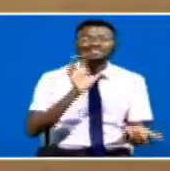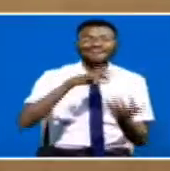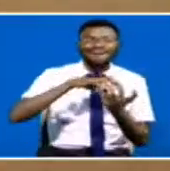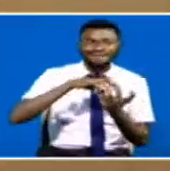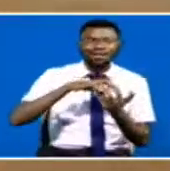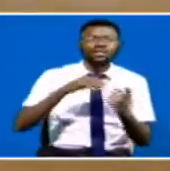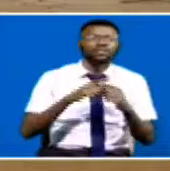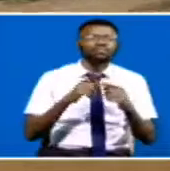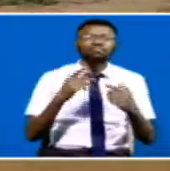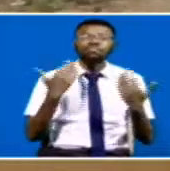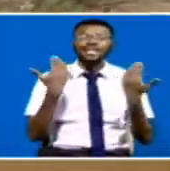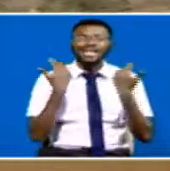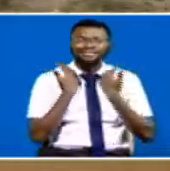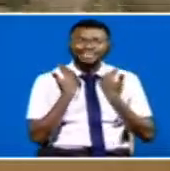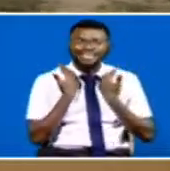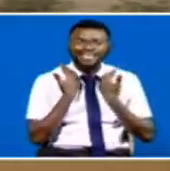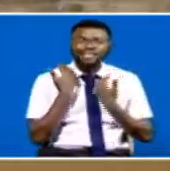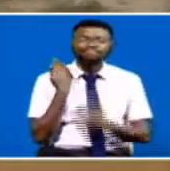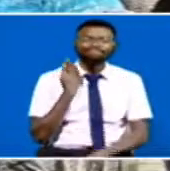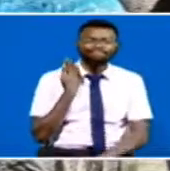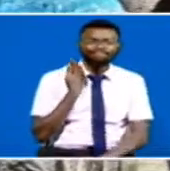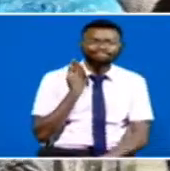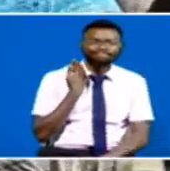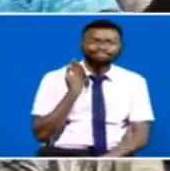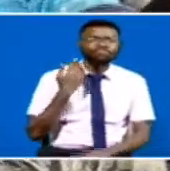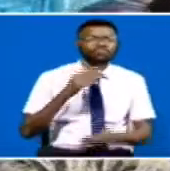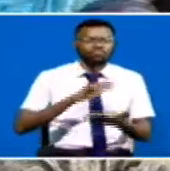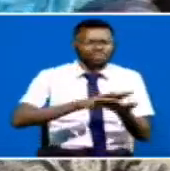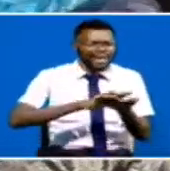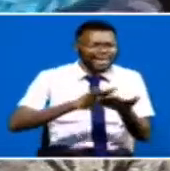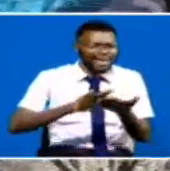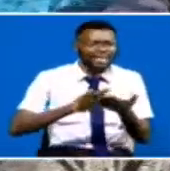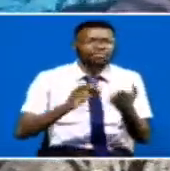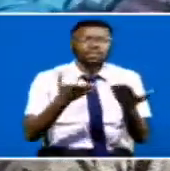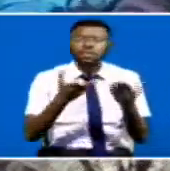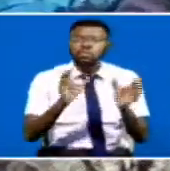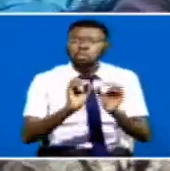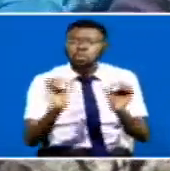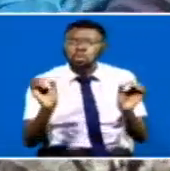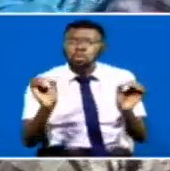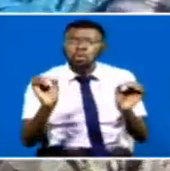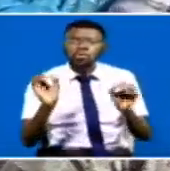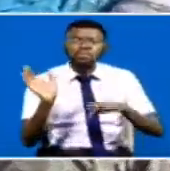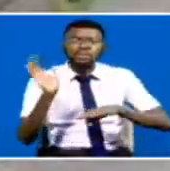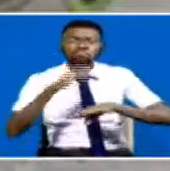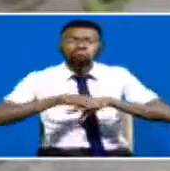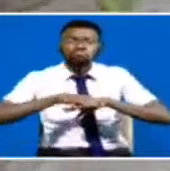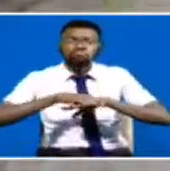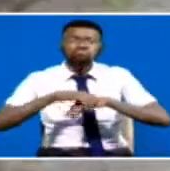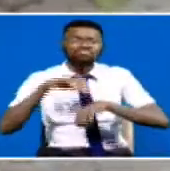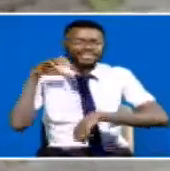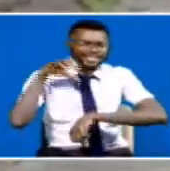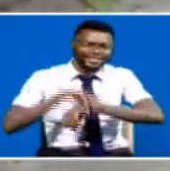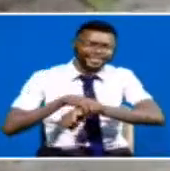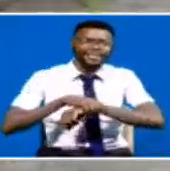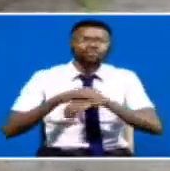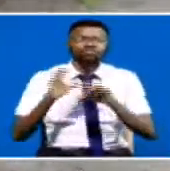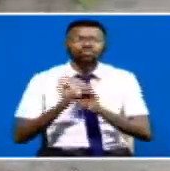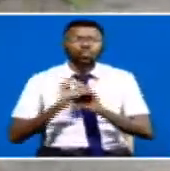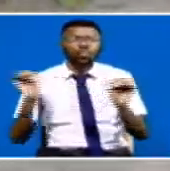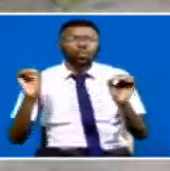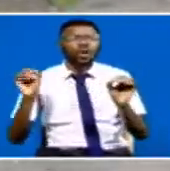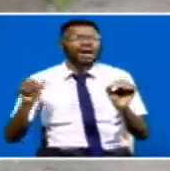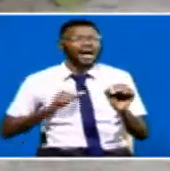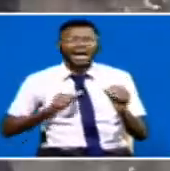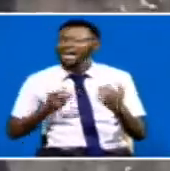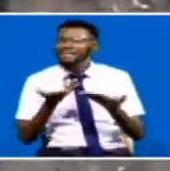hygiene has become a pressing concern, with limited access to sanitary pads and proper facilities, exposing vulnerable